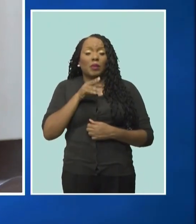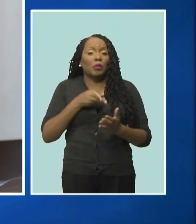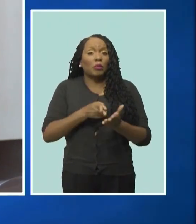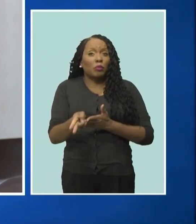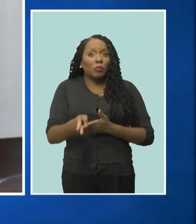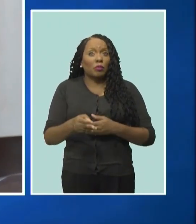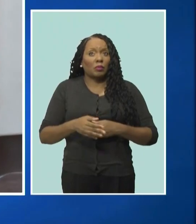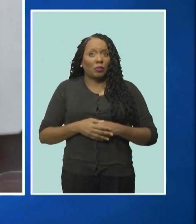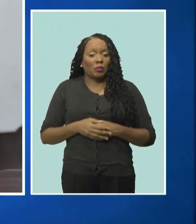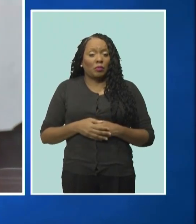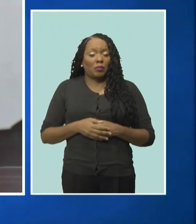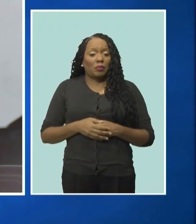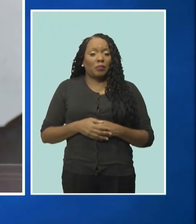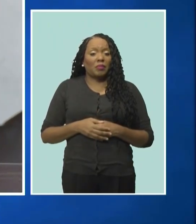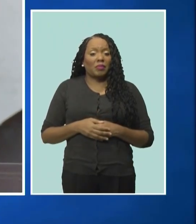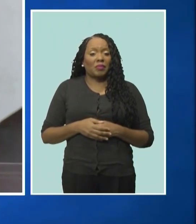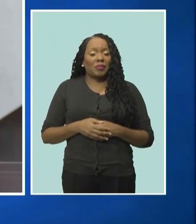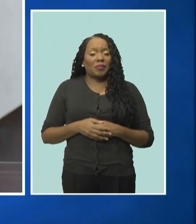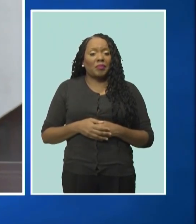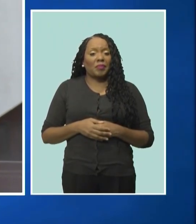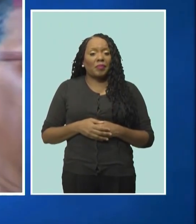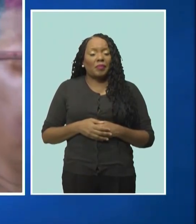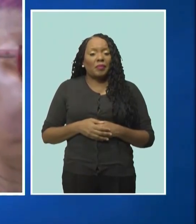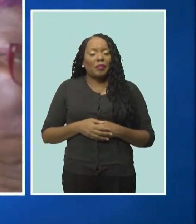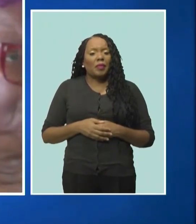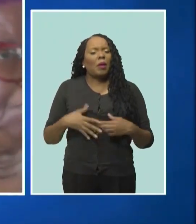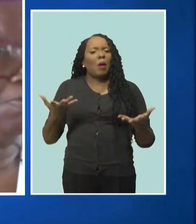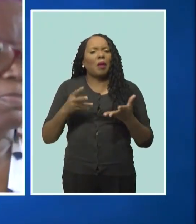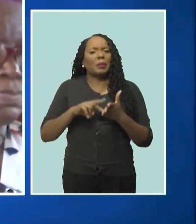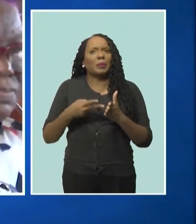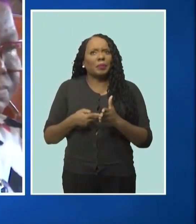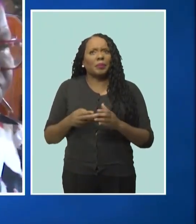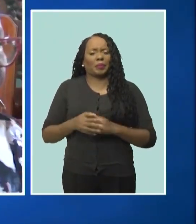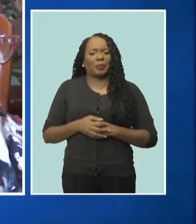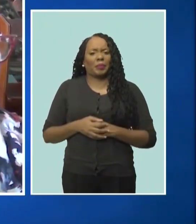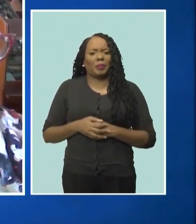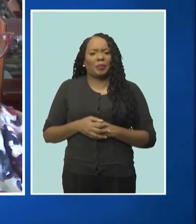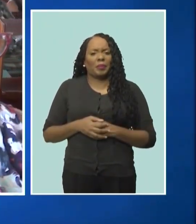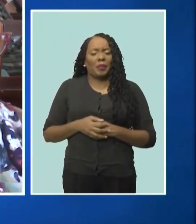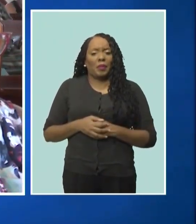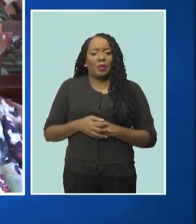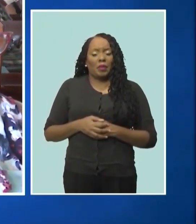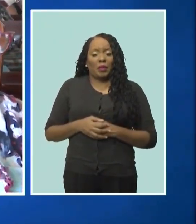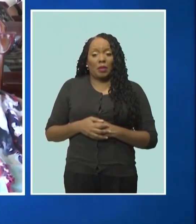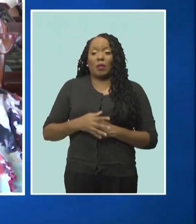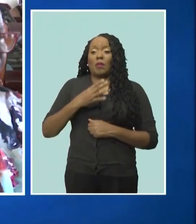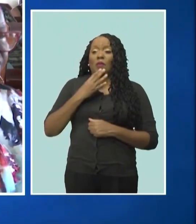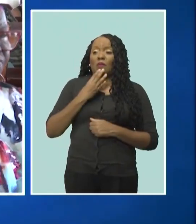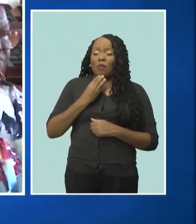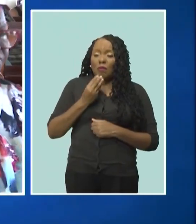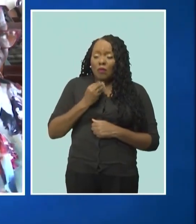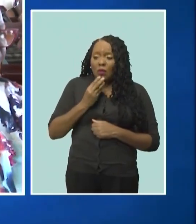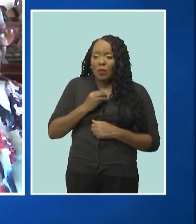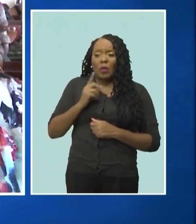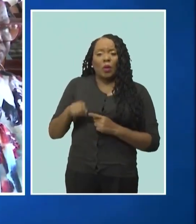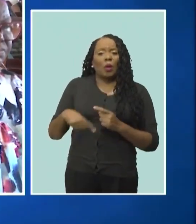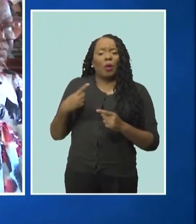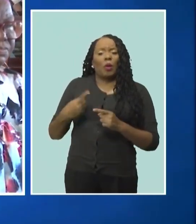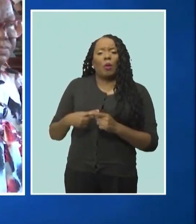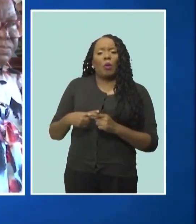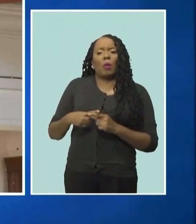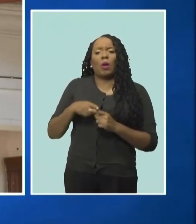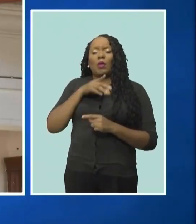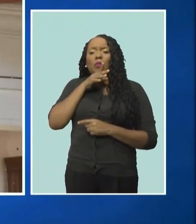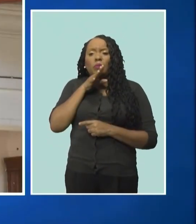because their flexibility with the facts became an established feature of